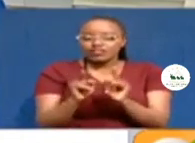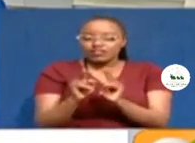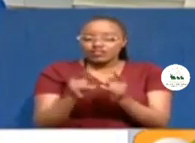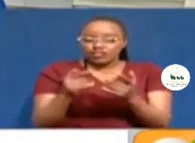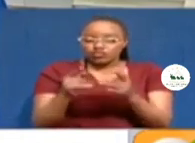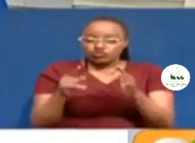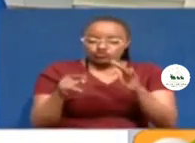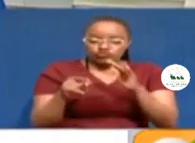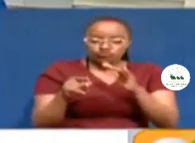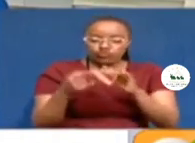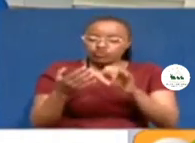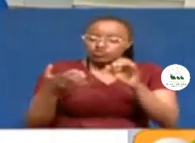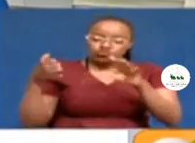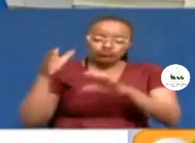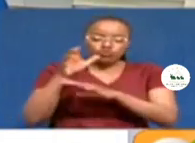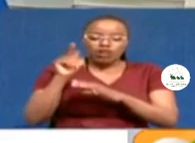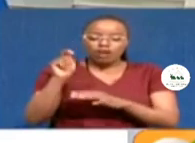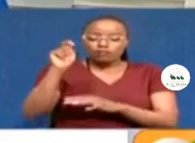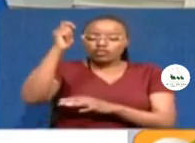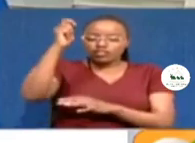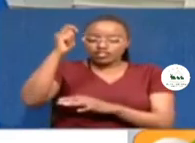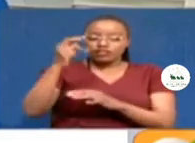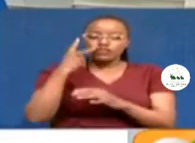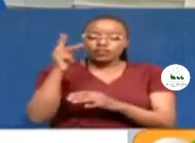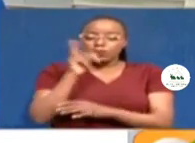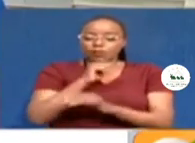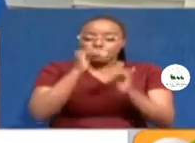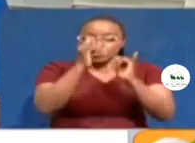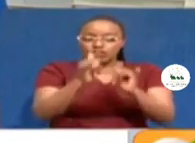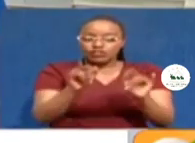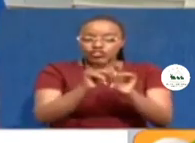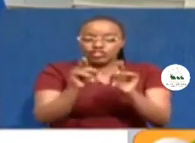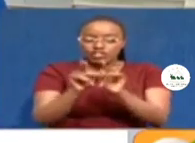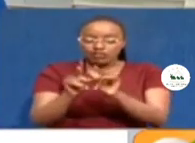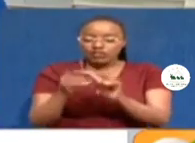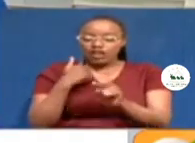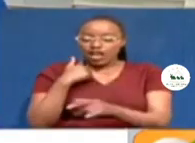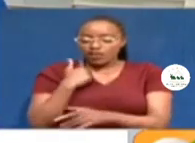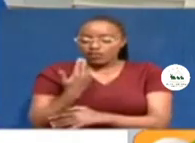stone the presidential motorcade. I've seen an individual even